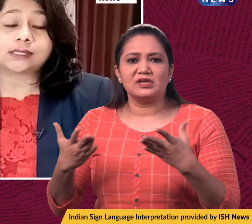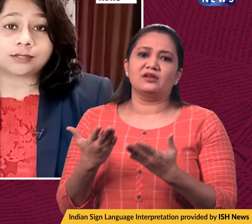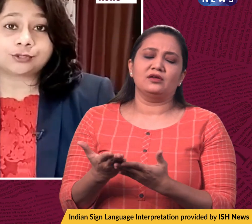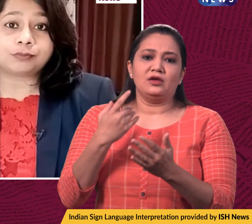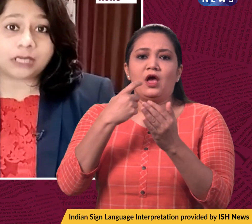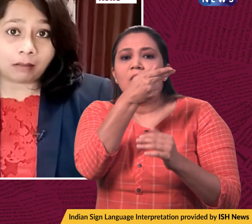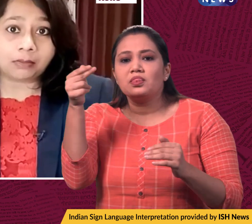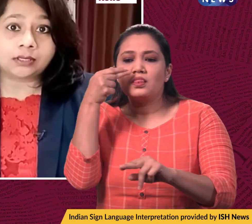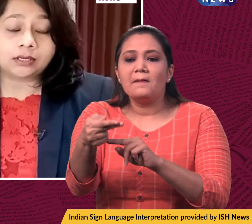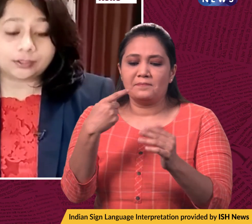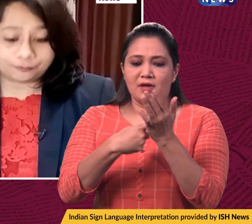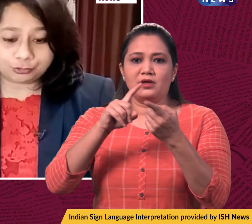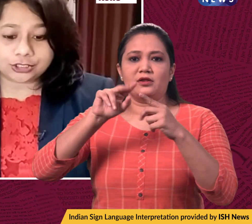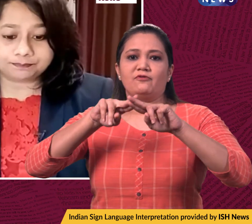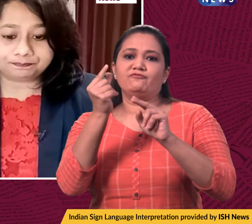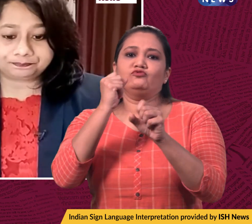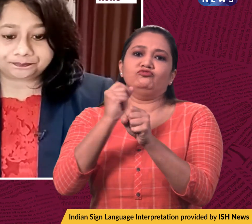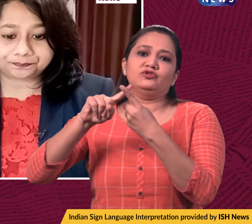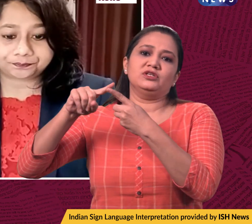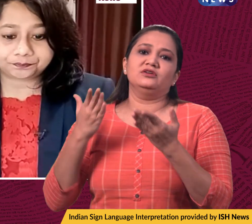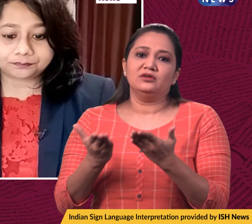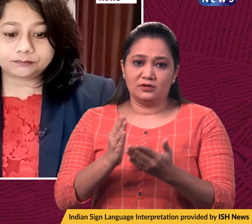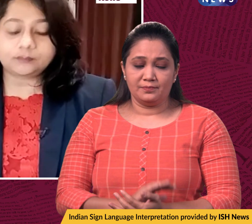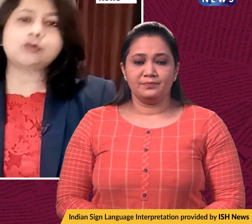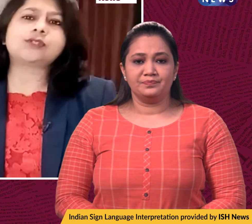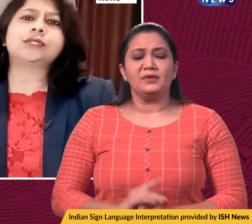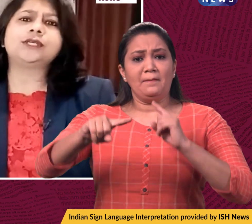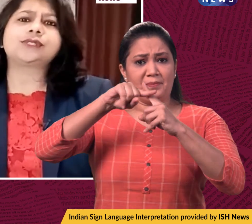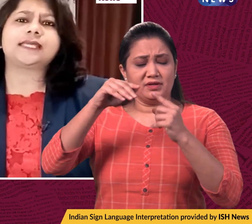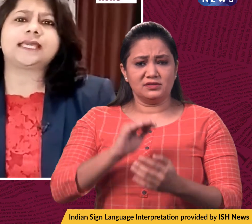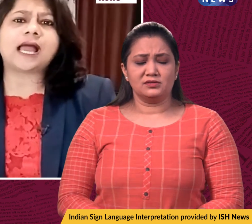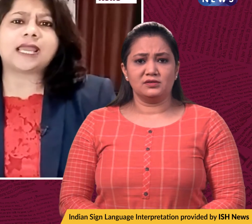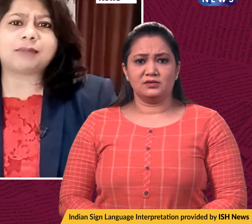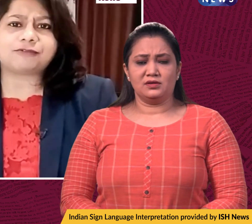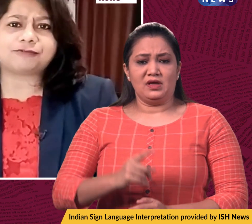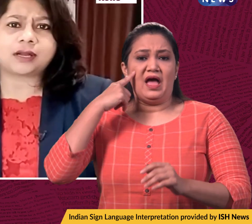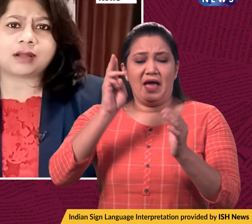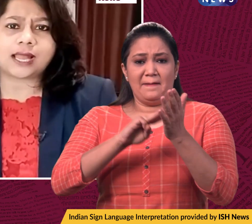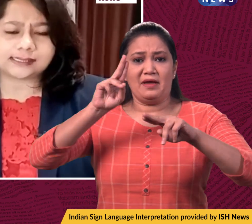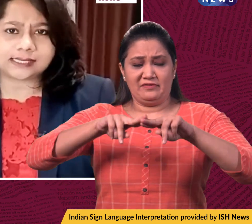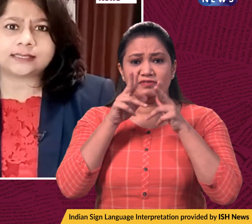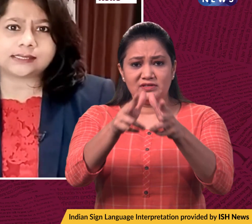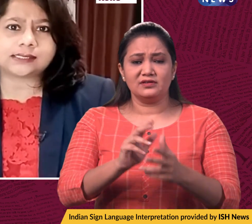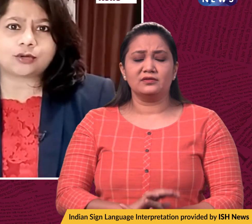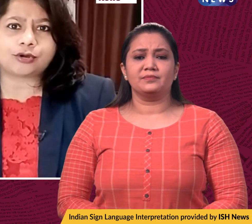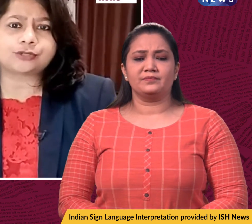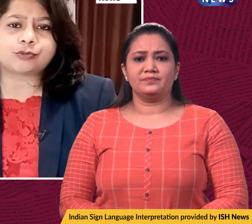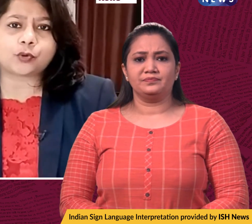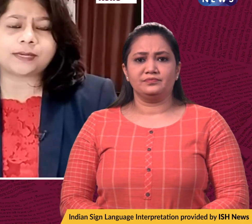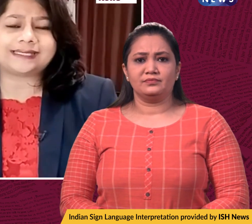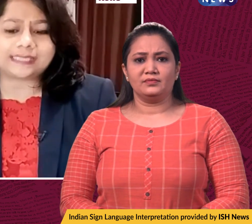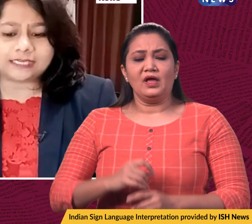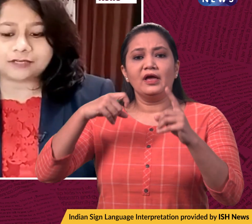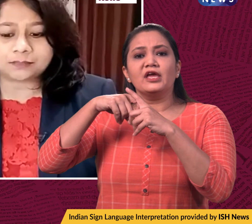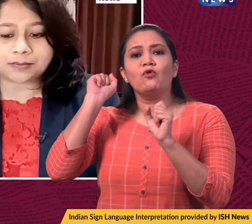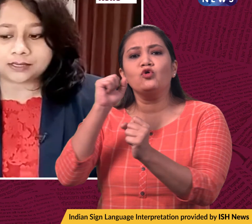now started to become a refugee. Also in the news, the IMF has said, and this is according to a